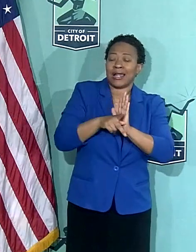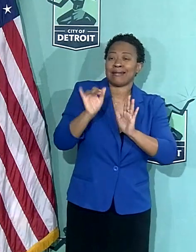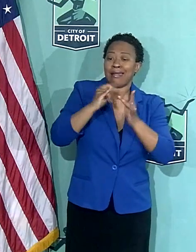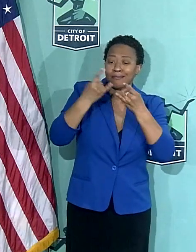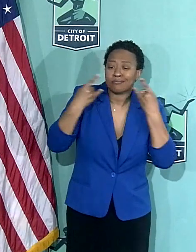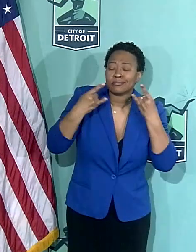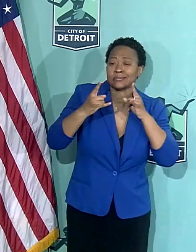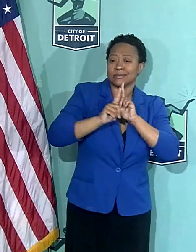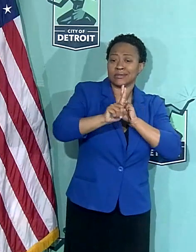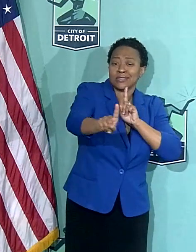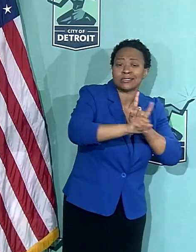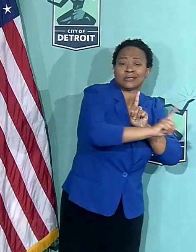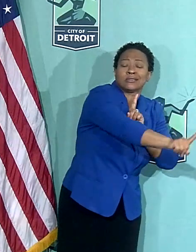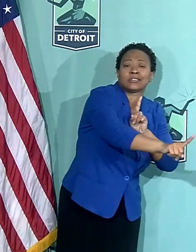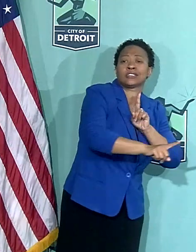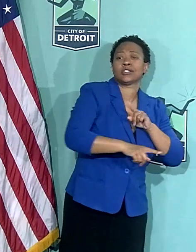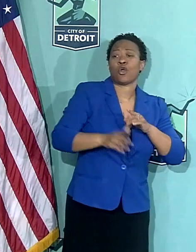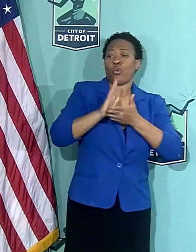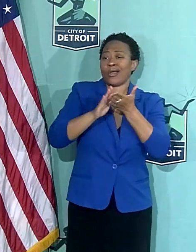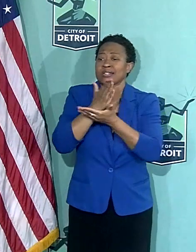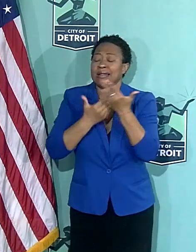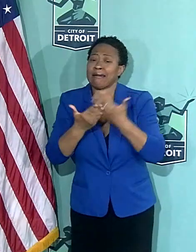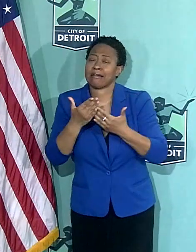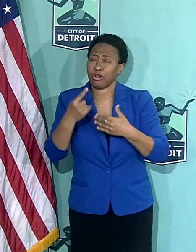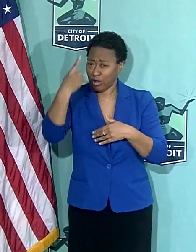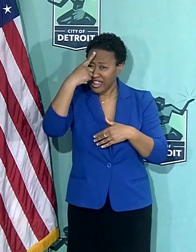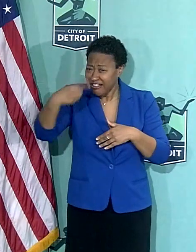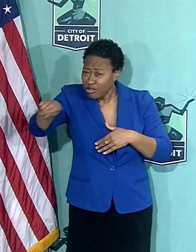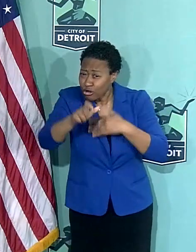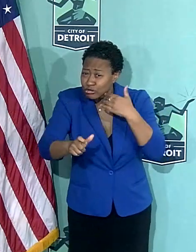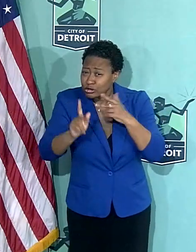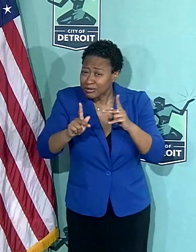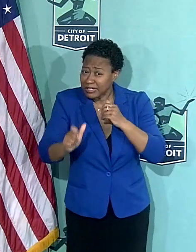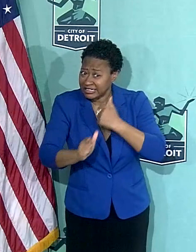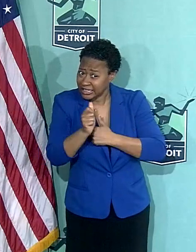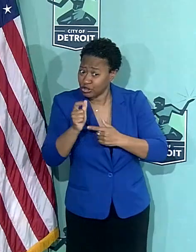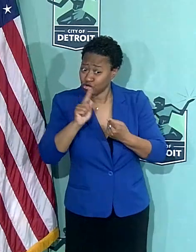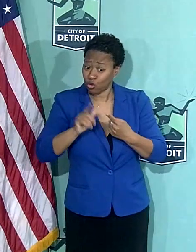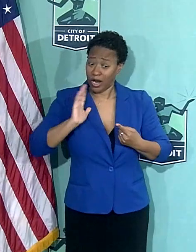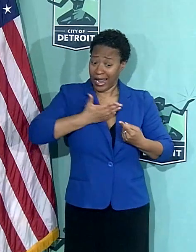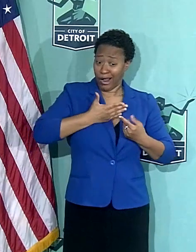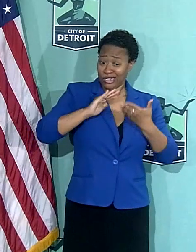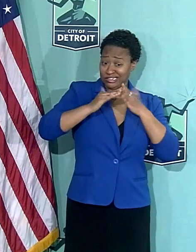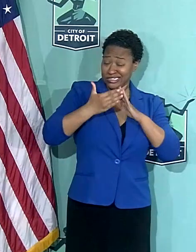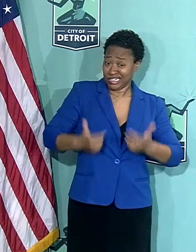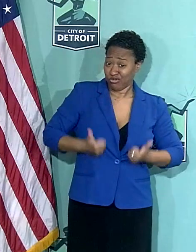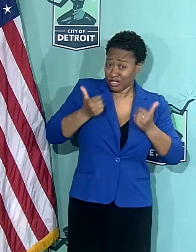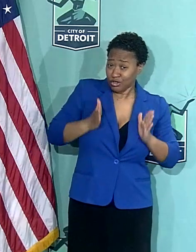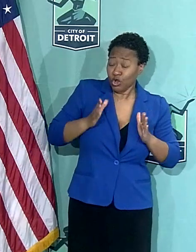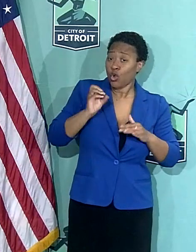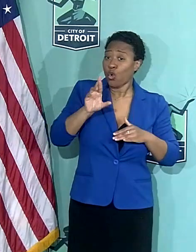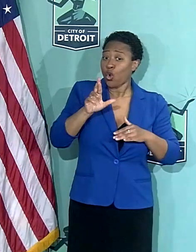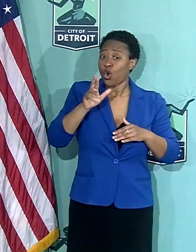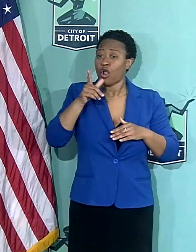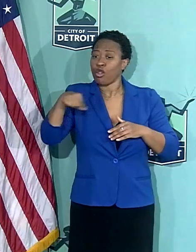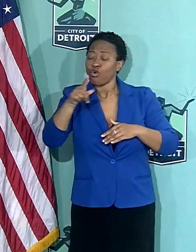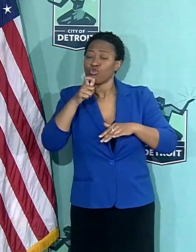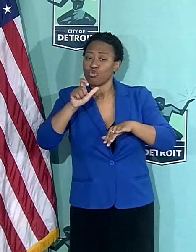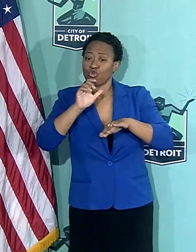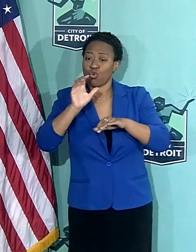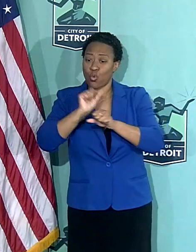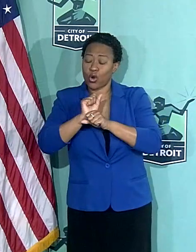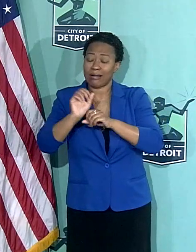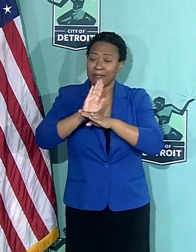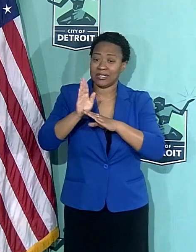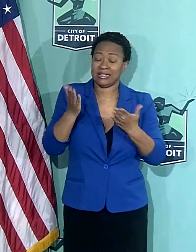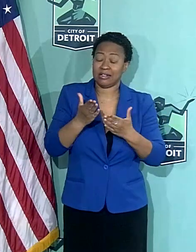distancing, that they could pose a danger to residents or people who do business here or work here? I get